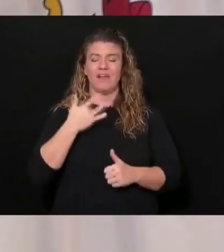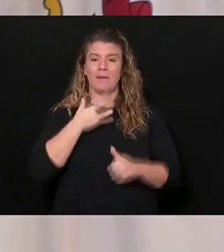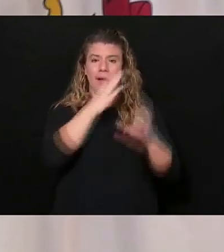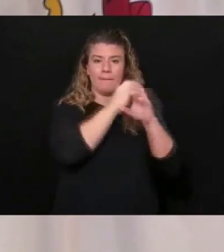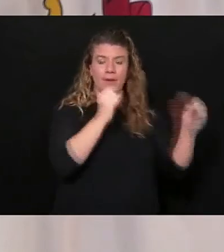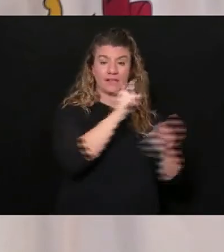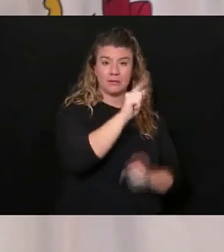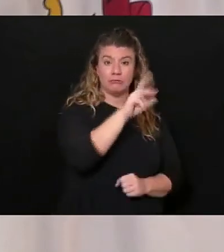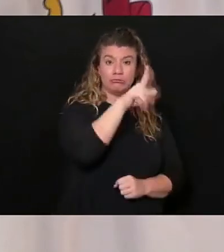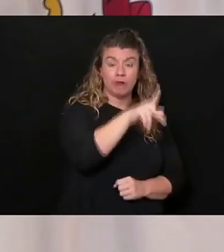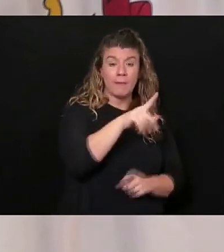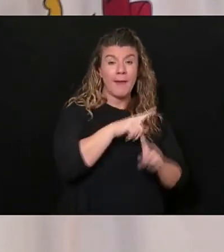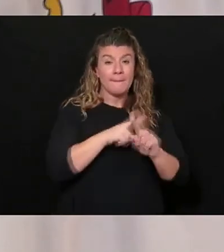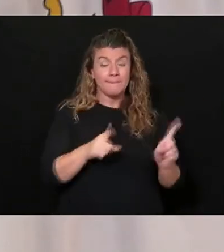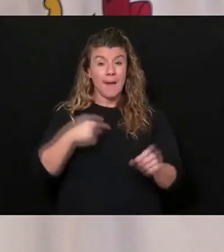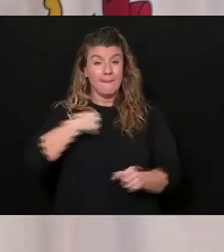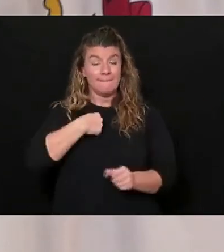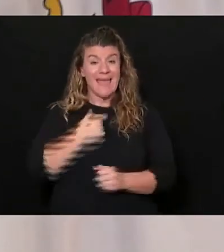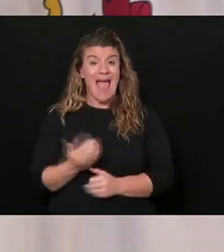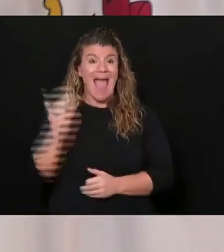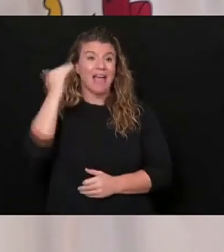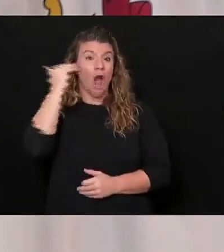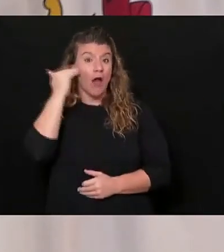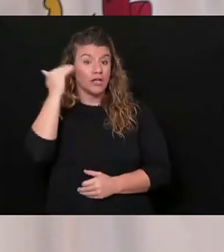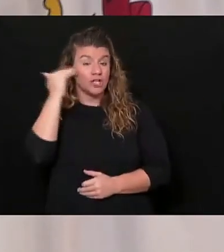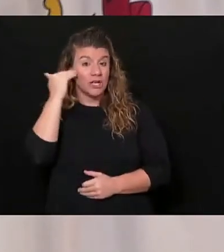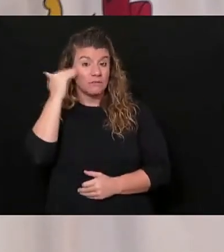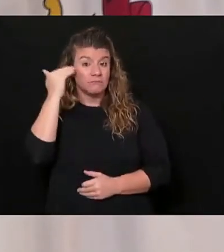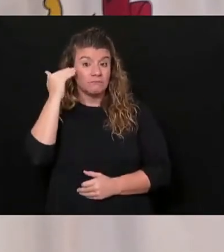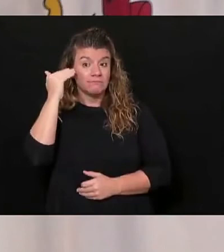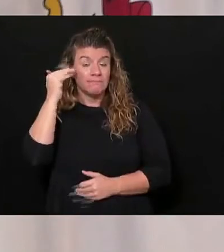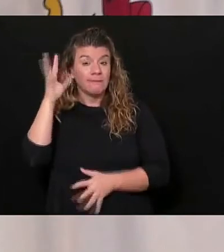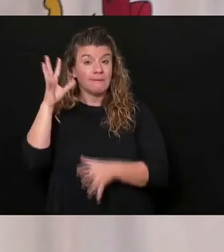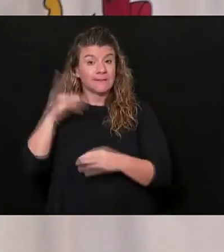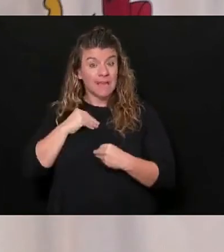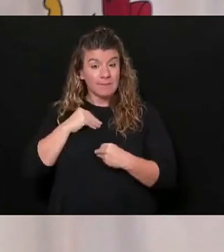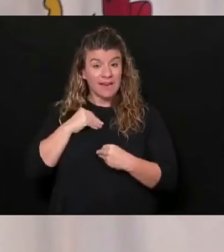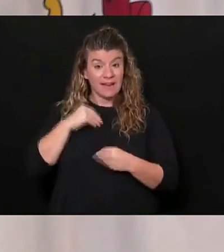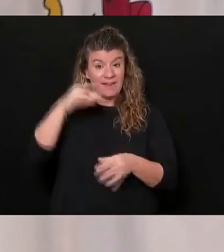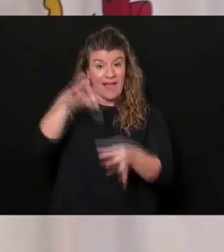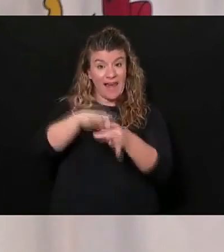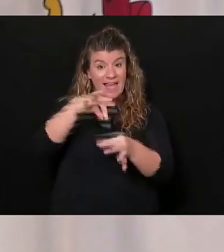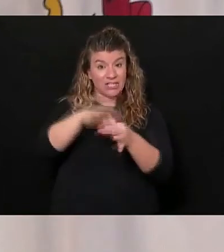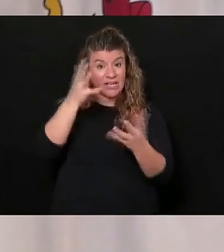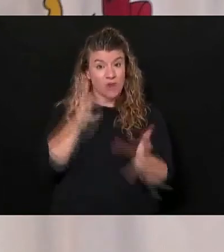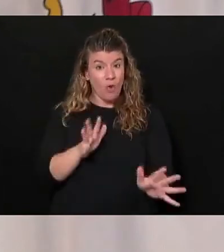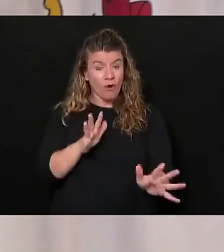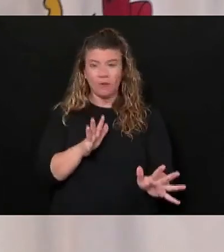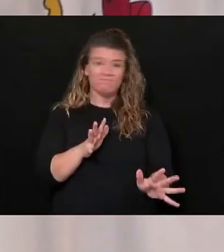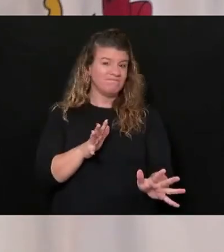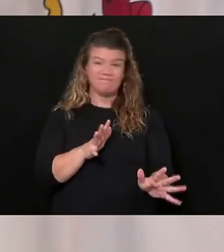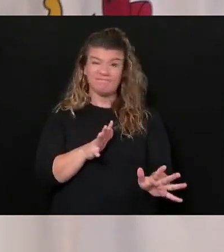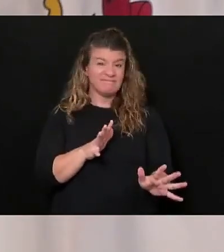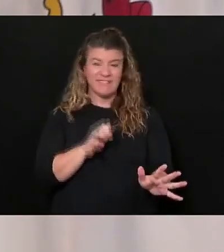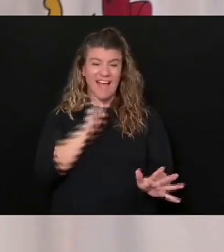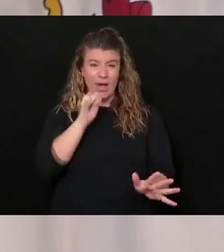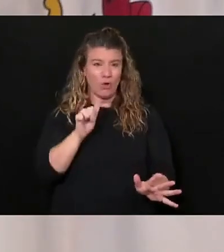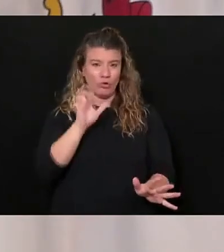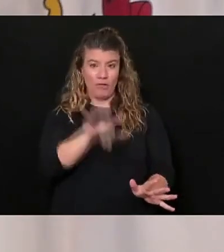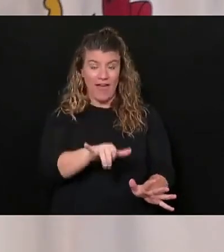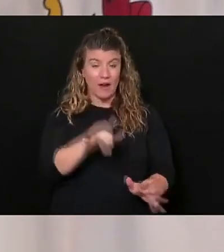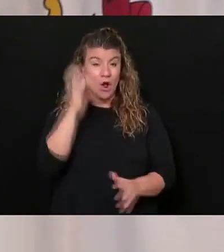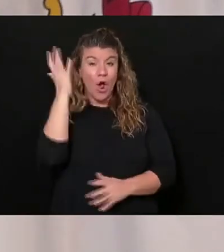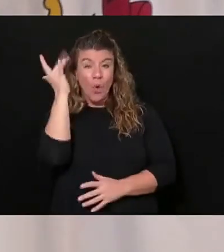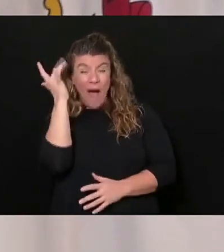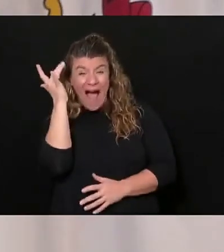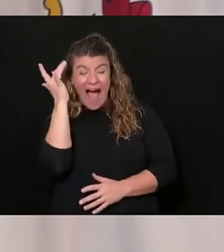but as far as acknowledging, that the election is over, I do not do that. And the reason I don't do that